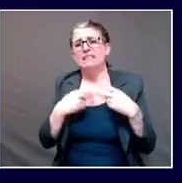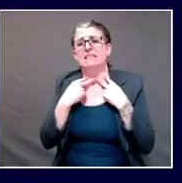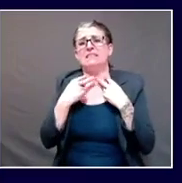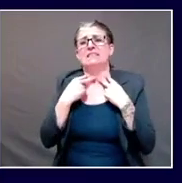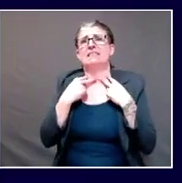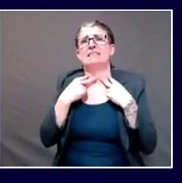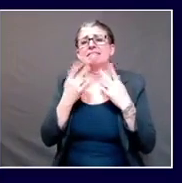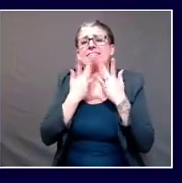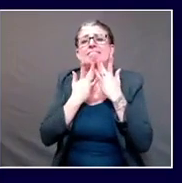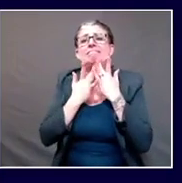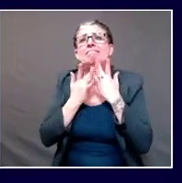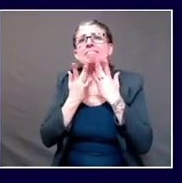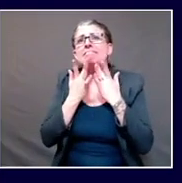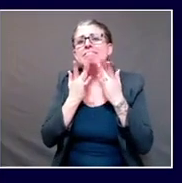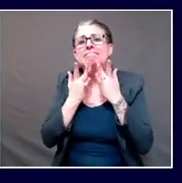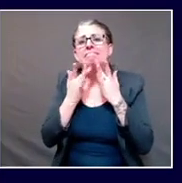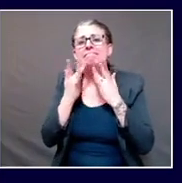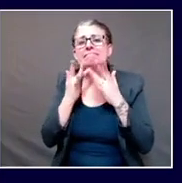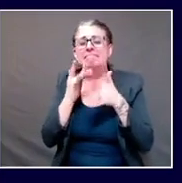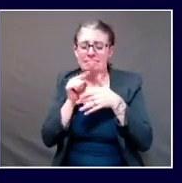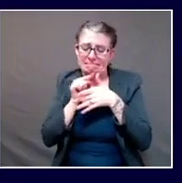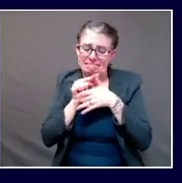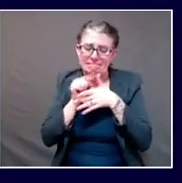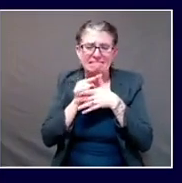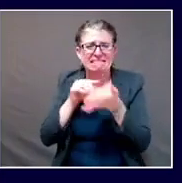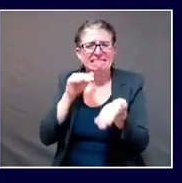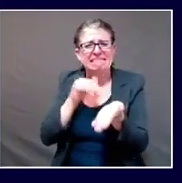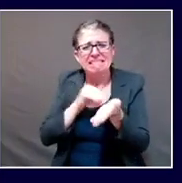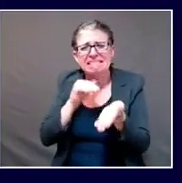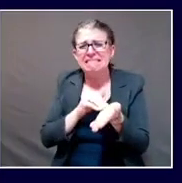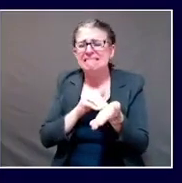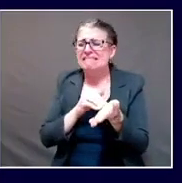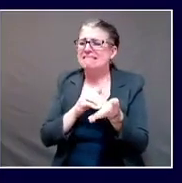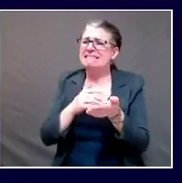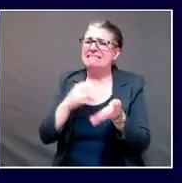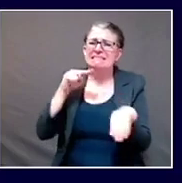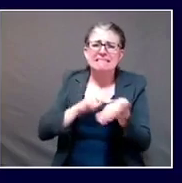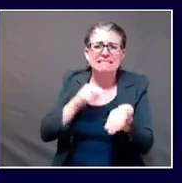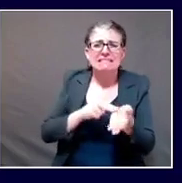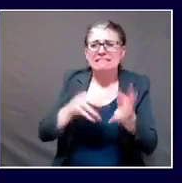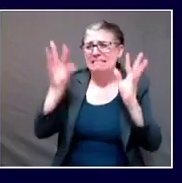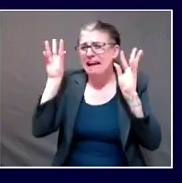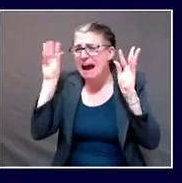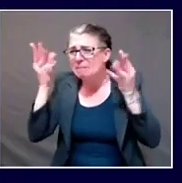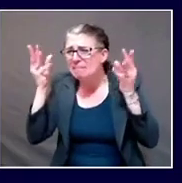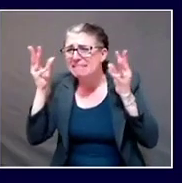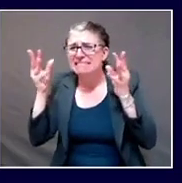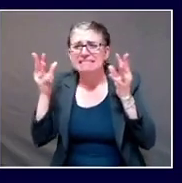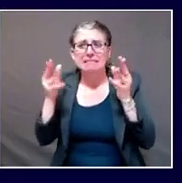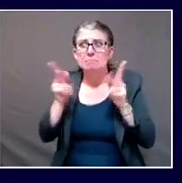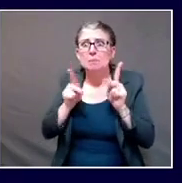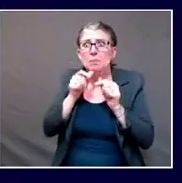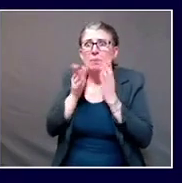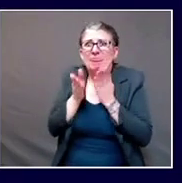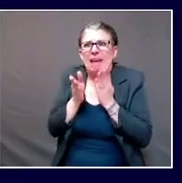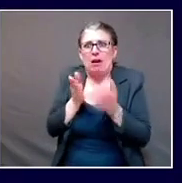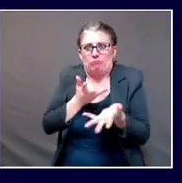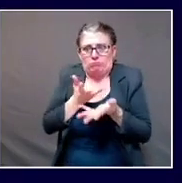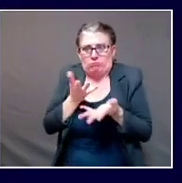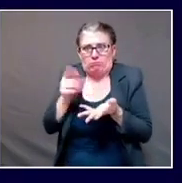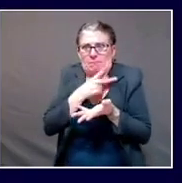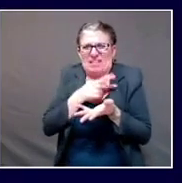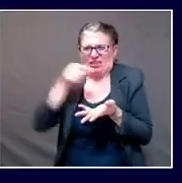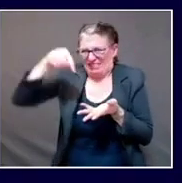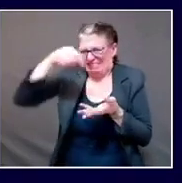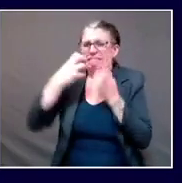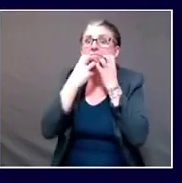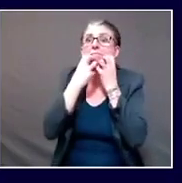health care facilities, EMS clinicians as quickly as we can. And just as a follow-up to that, I was wondering if you could shed some light